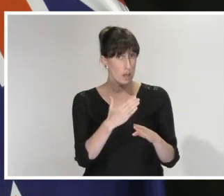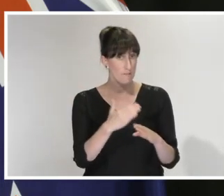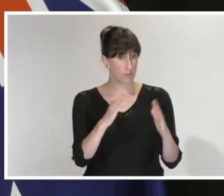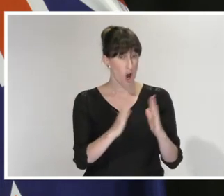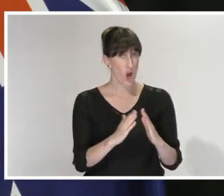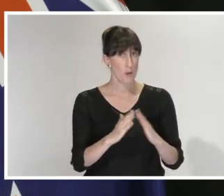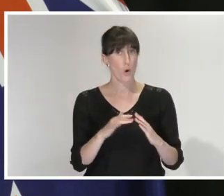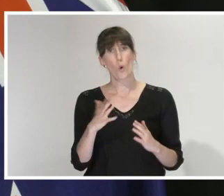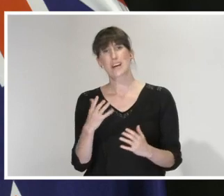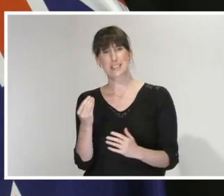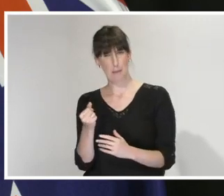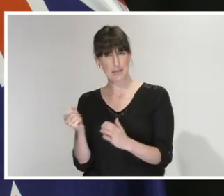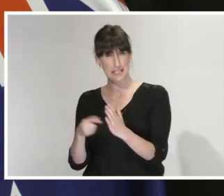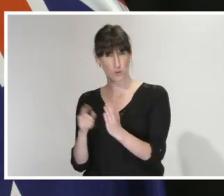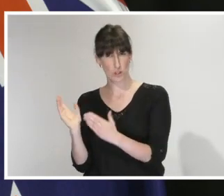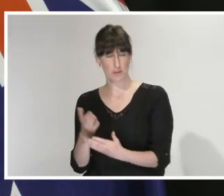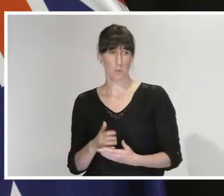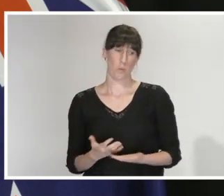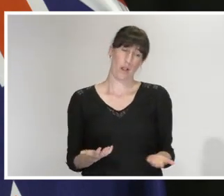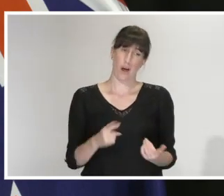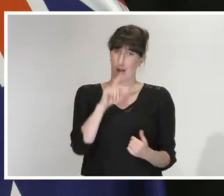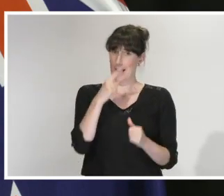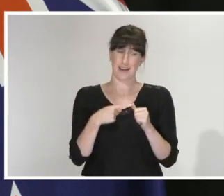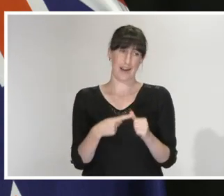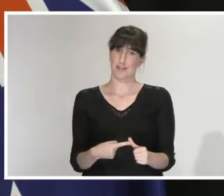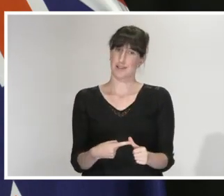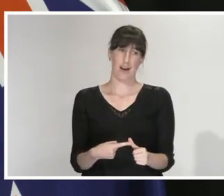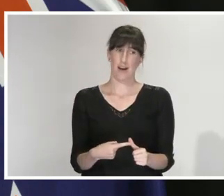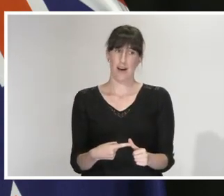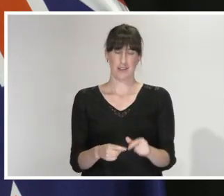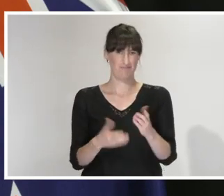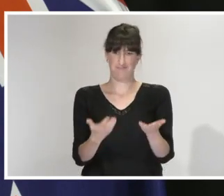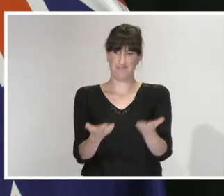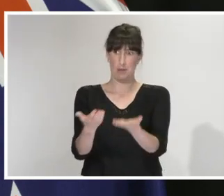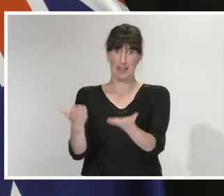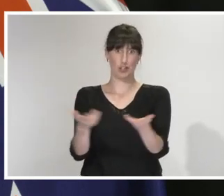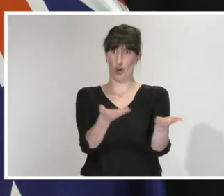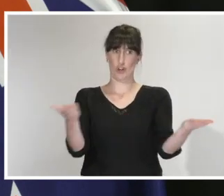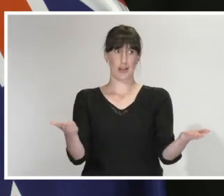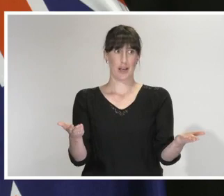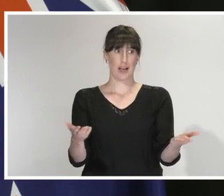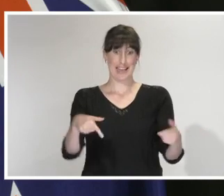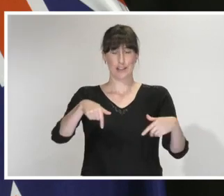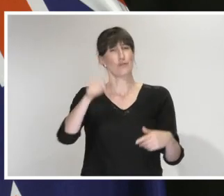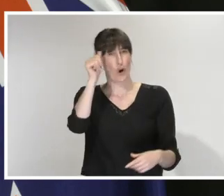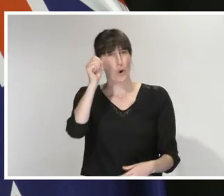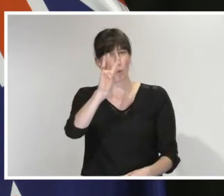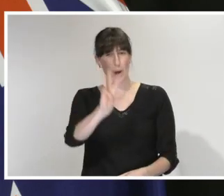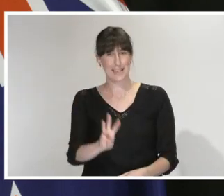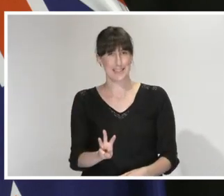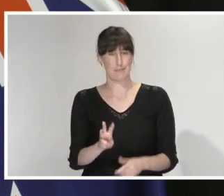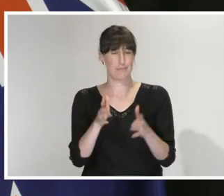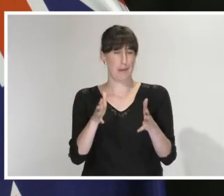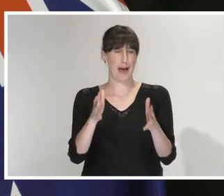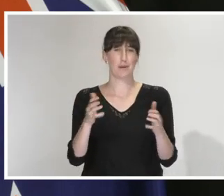on individual agency arrangements. But I do acknowledge that there's a heck of a lot of public servants in Wellington who, at the moment, who are working